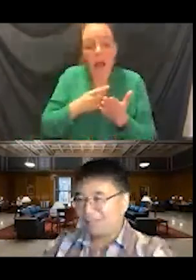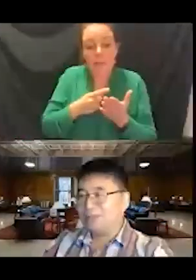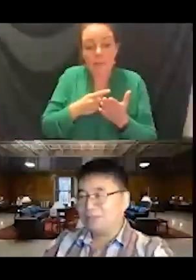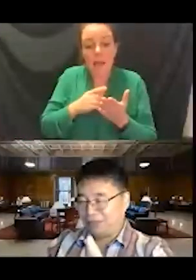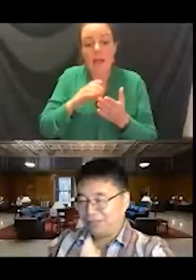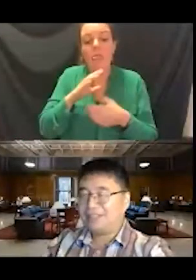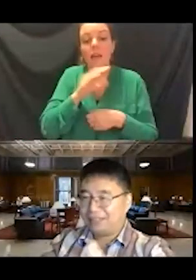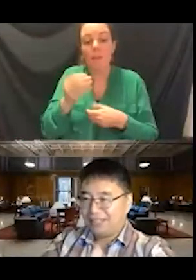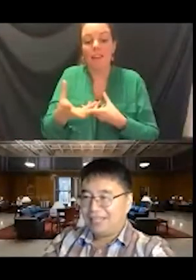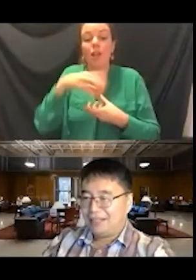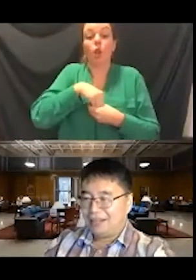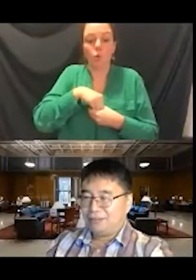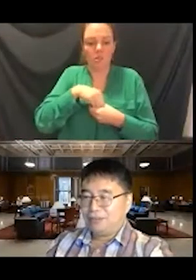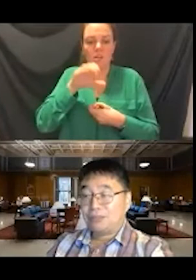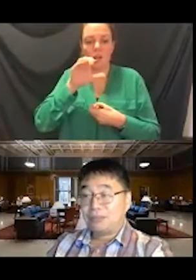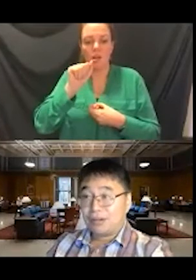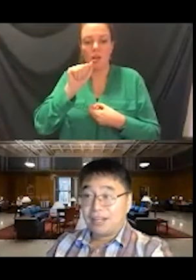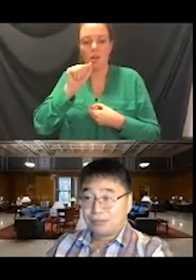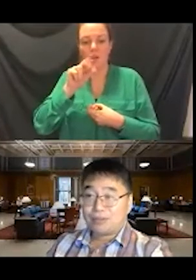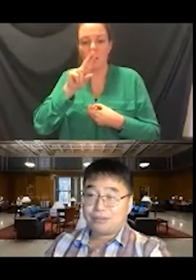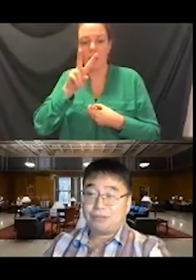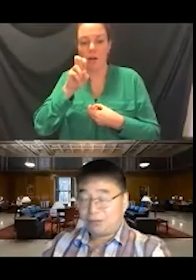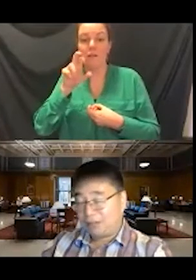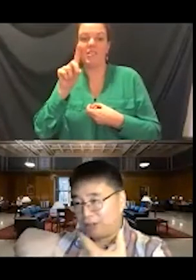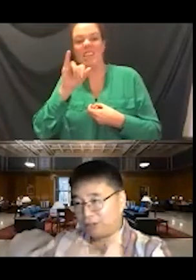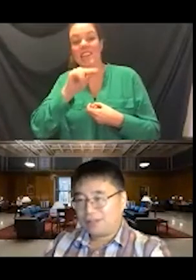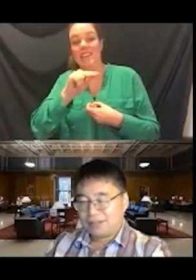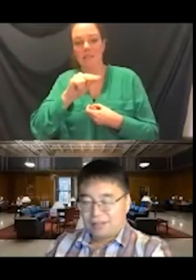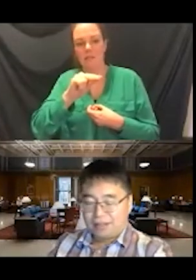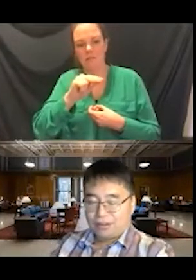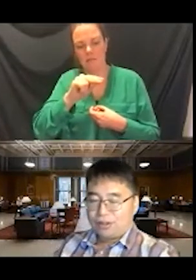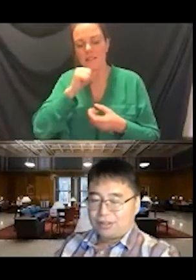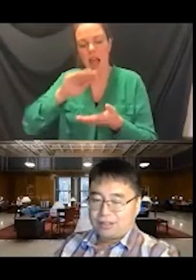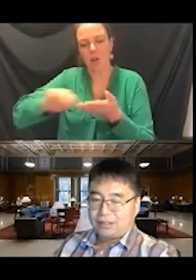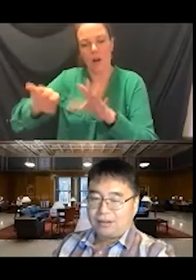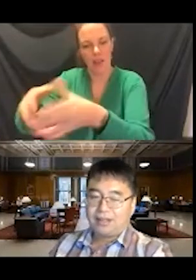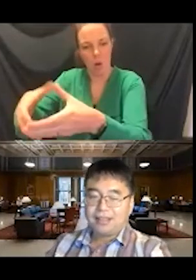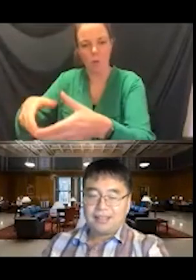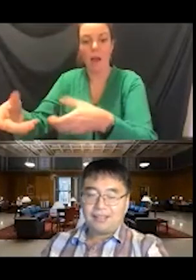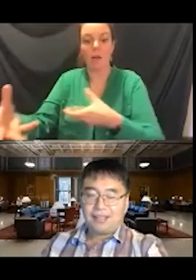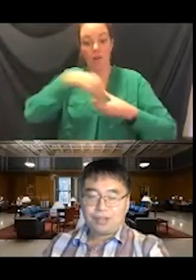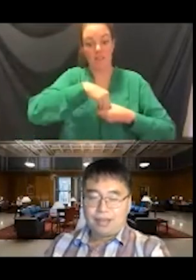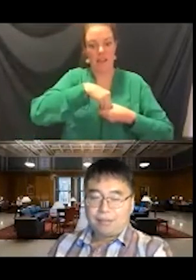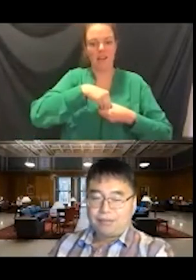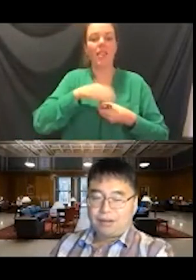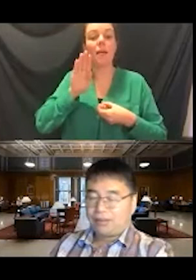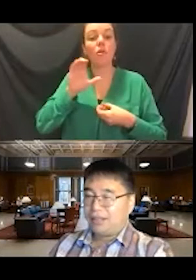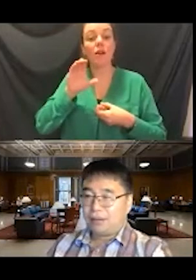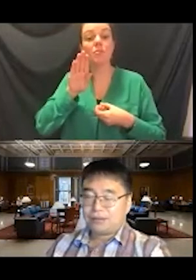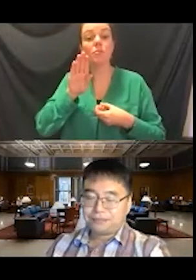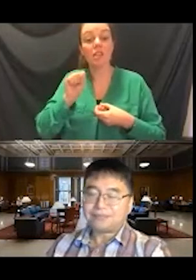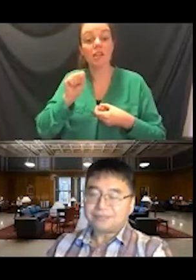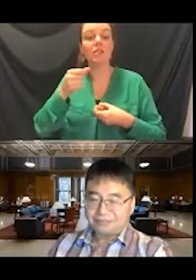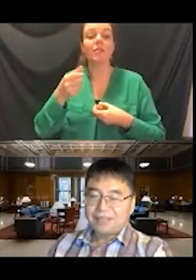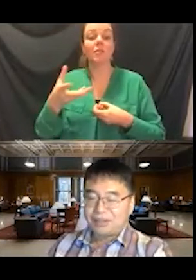right? So if, for instance, Blue Shield Blue Cross, which is one of our larger health insurers in this area, they actually have behavioral health